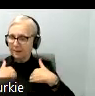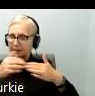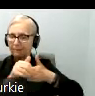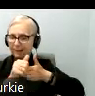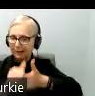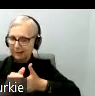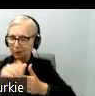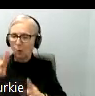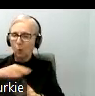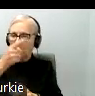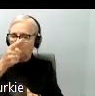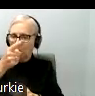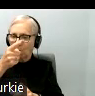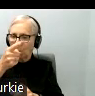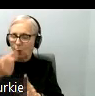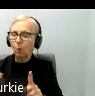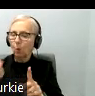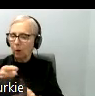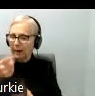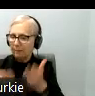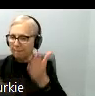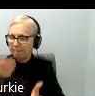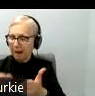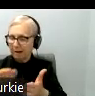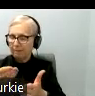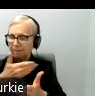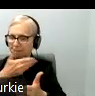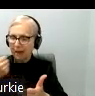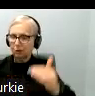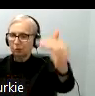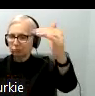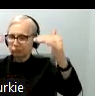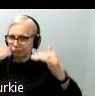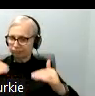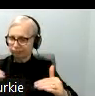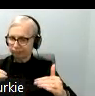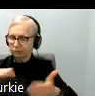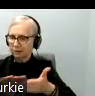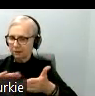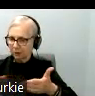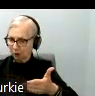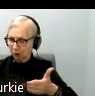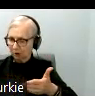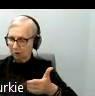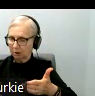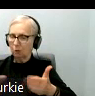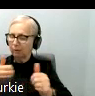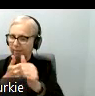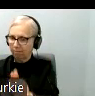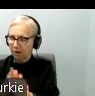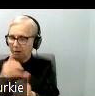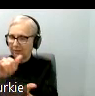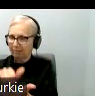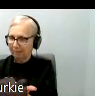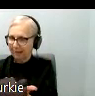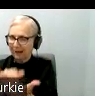when it's appropriate to discharge from higher levels of withdrawal management services. And so we followed that, that type